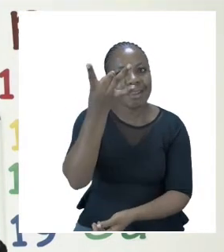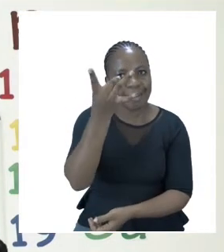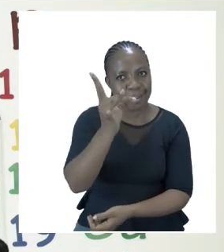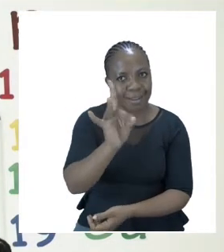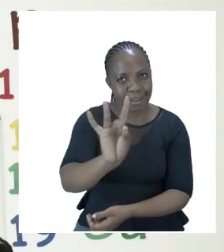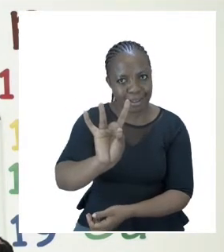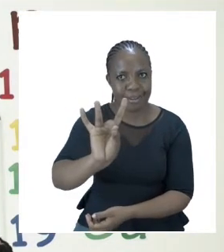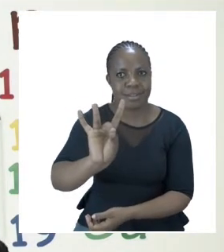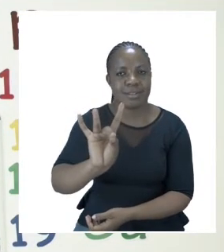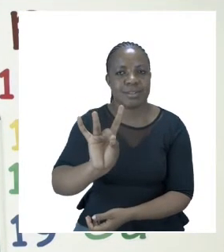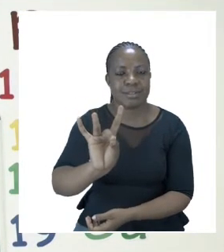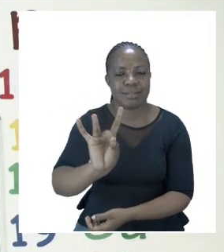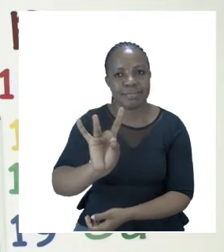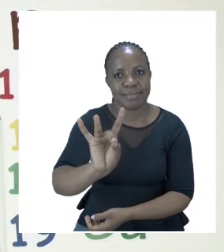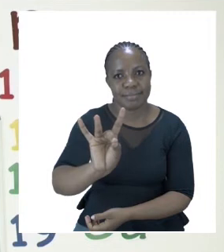eight.